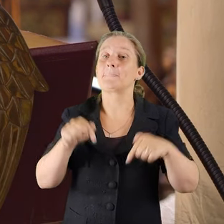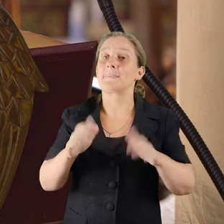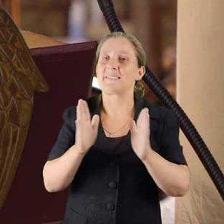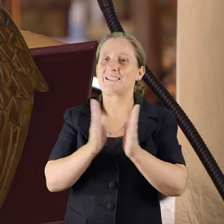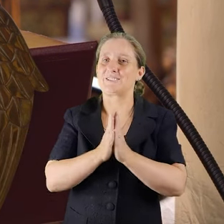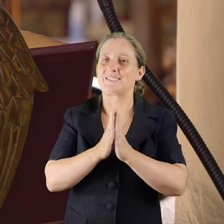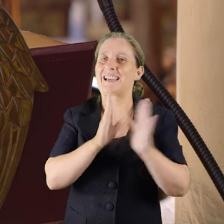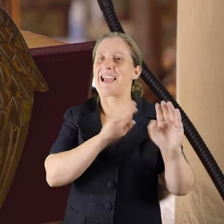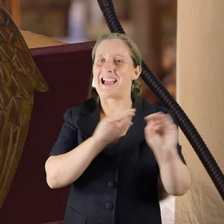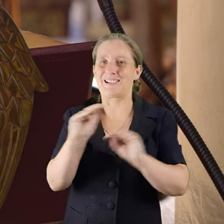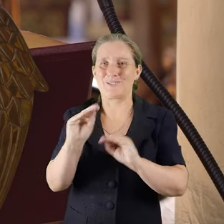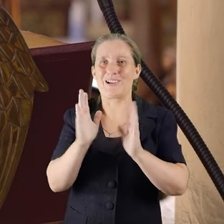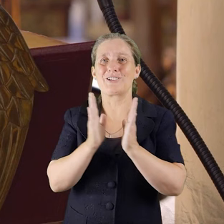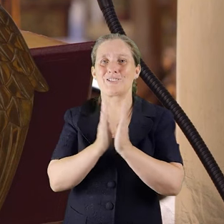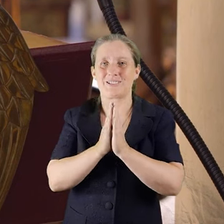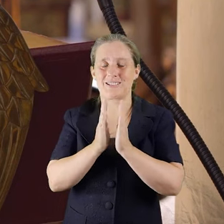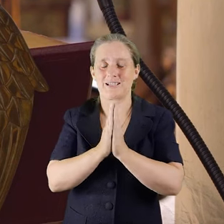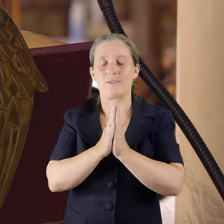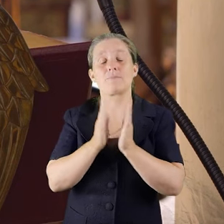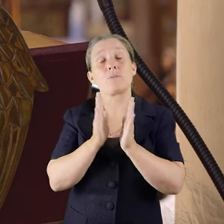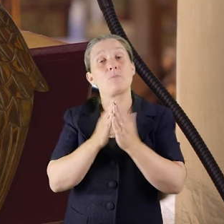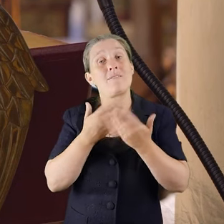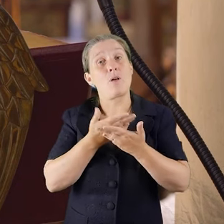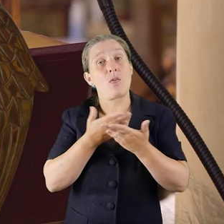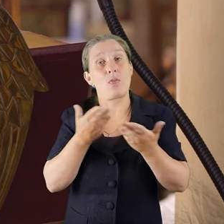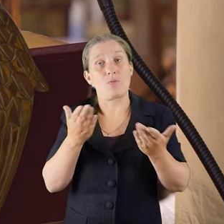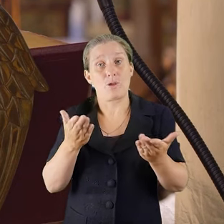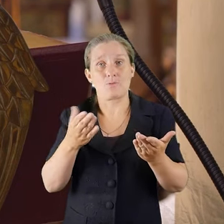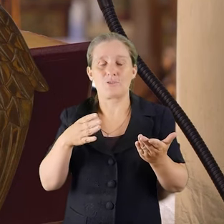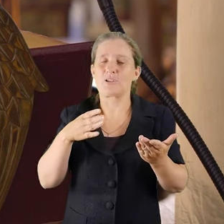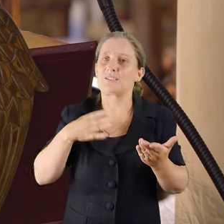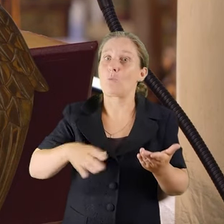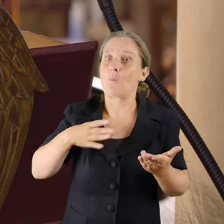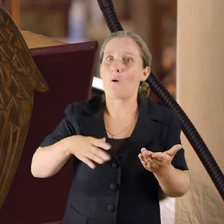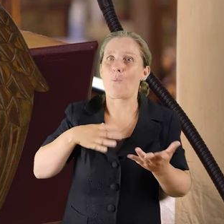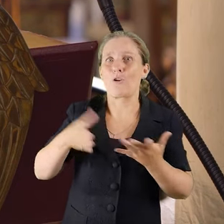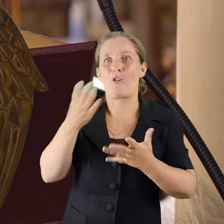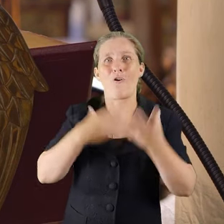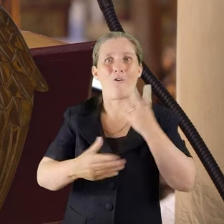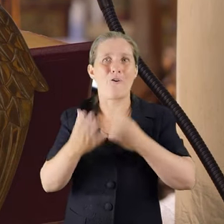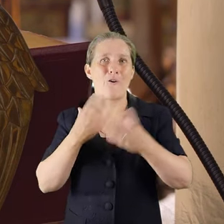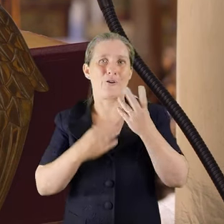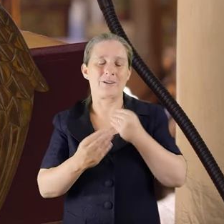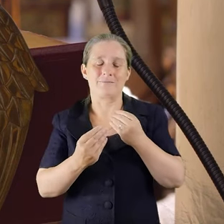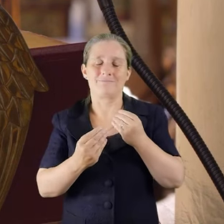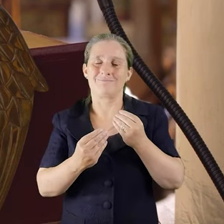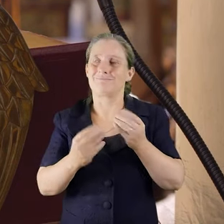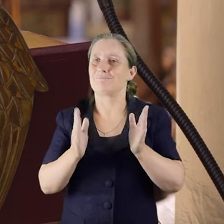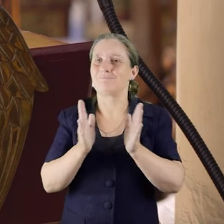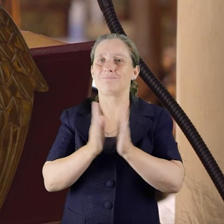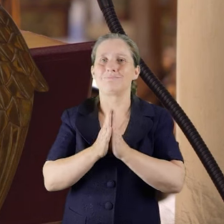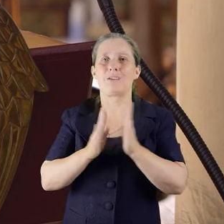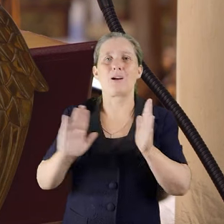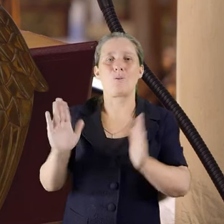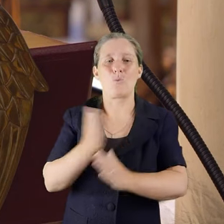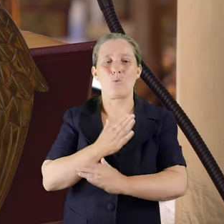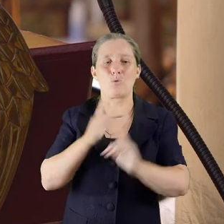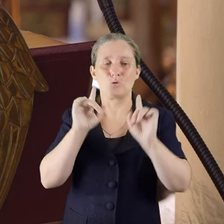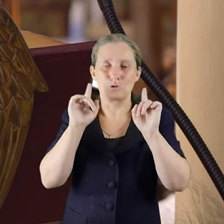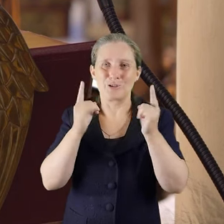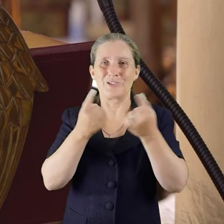And on this Education Sunday, we pray for all those who have a desire to learn. We pray for